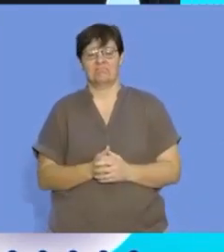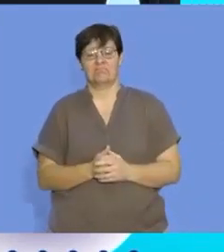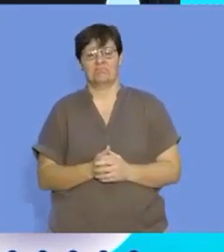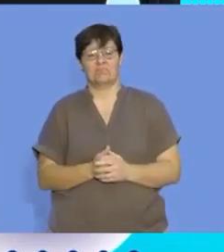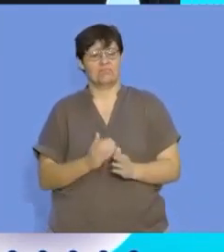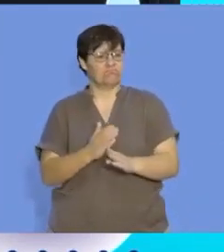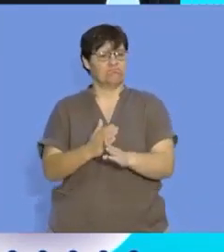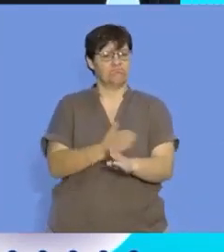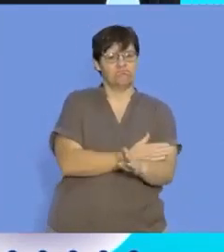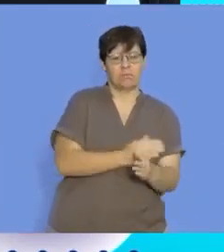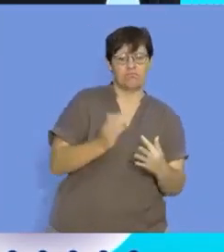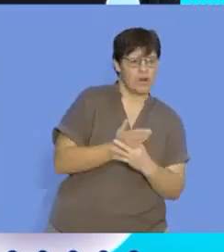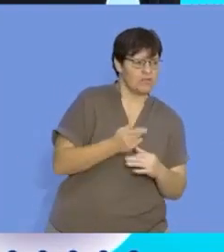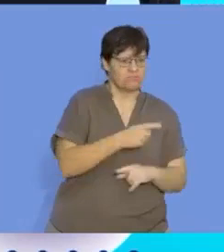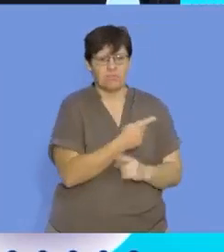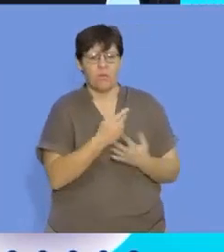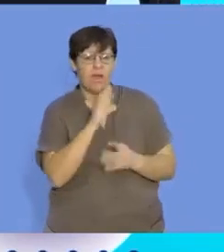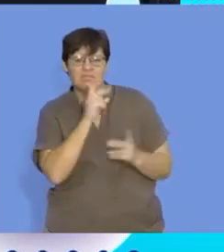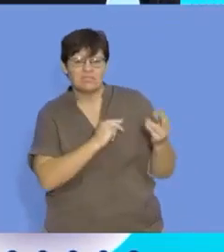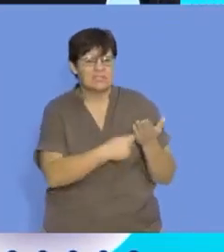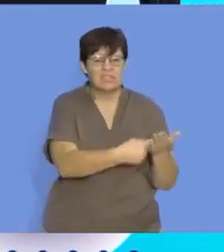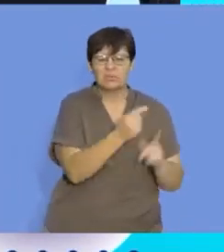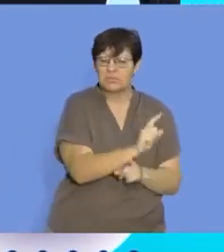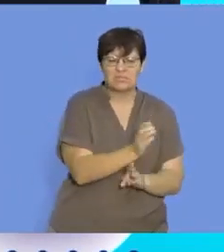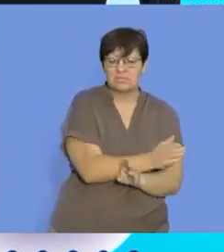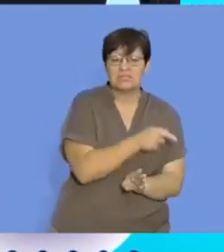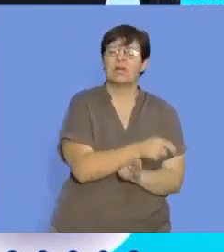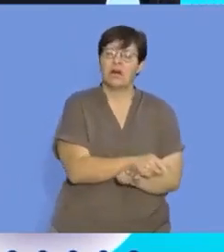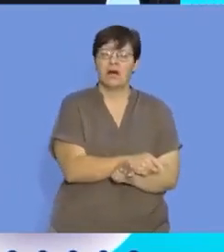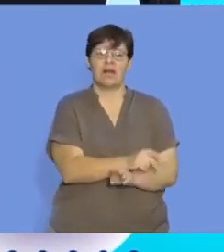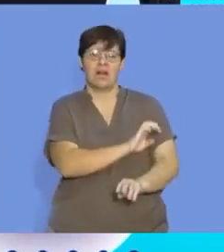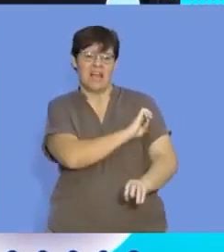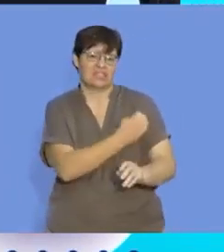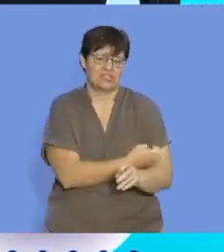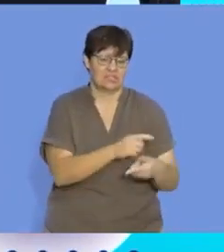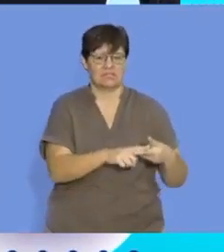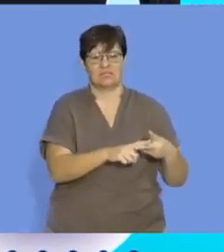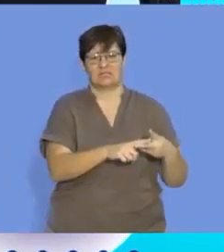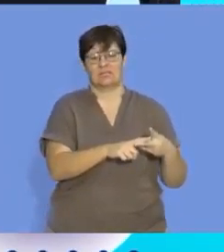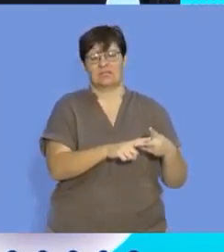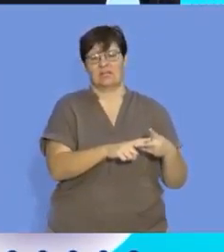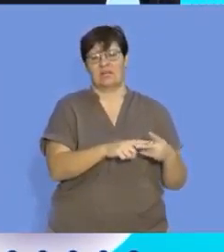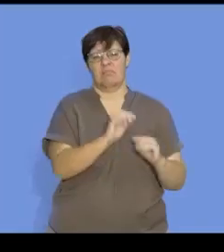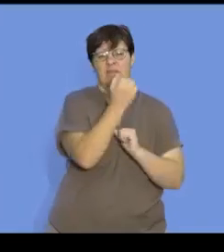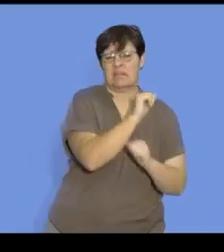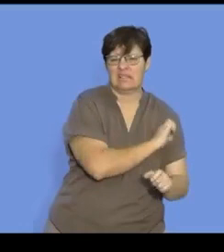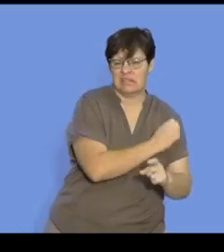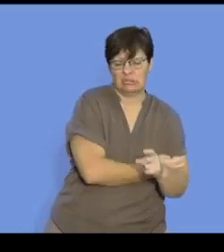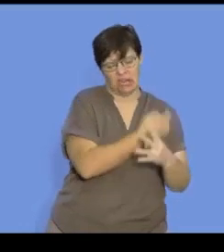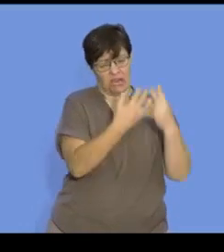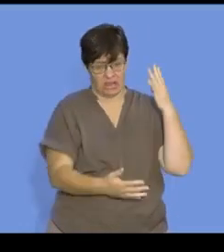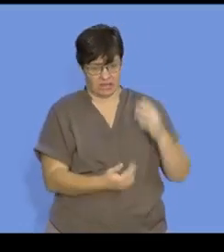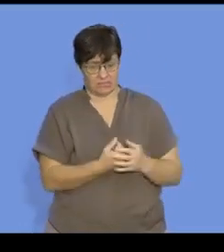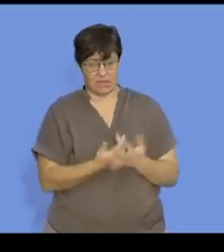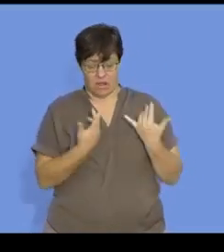about mechanical energy and kinetic and potential. Let's put it into context, okay? So what we're going to